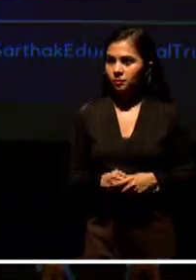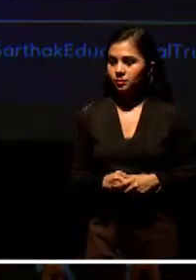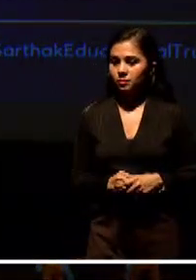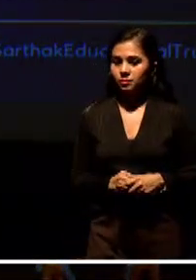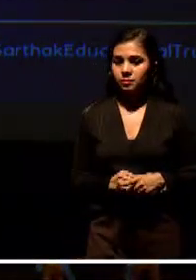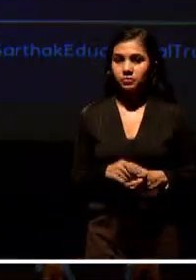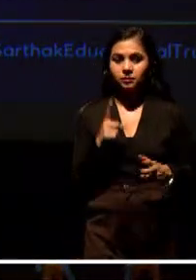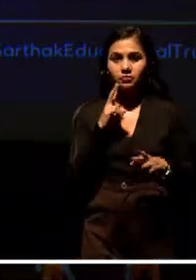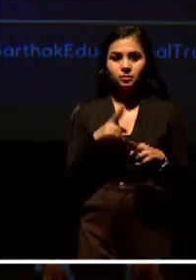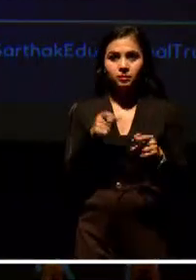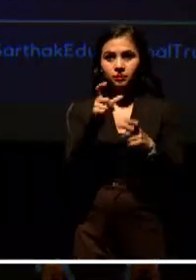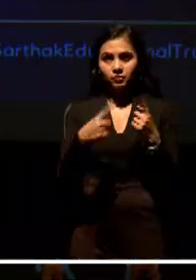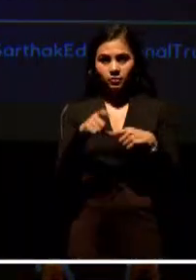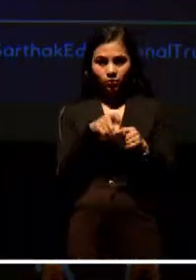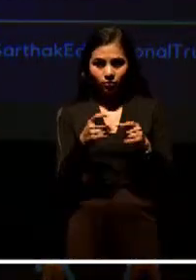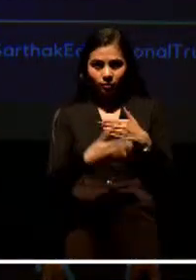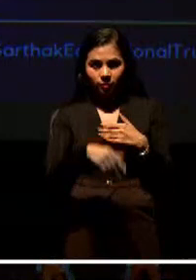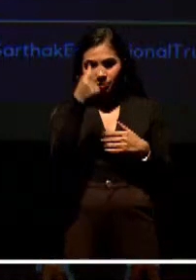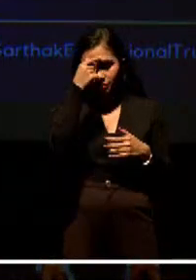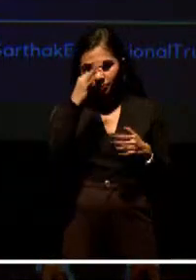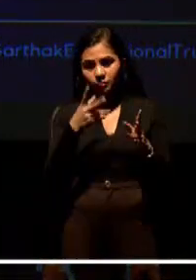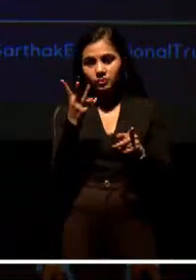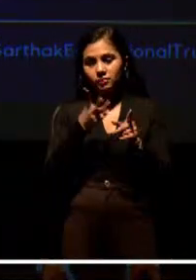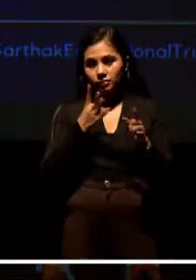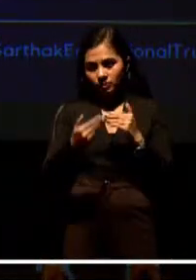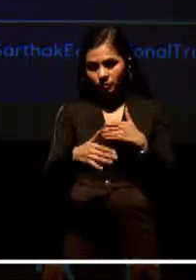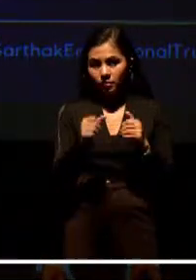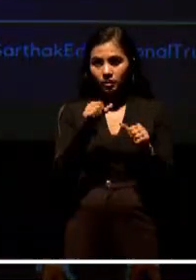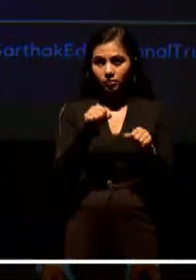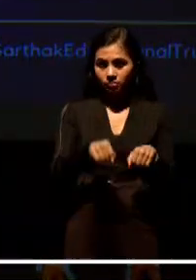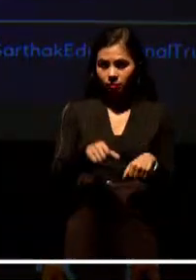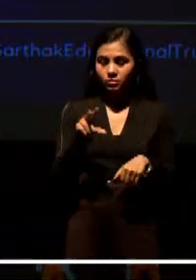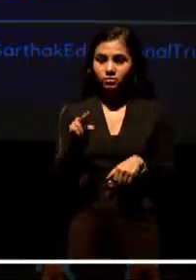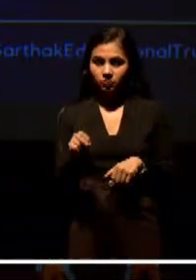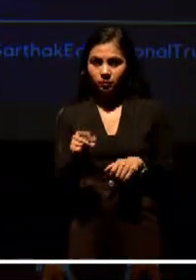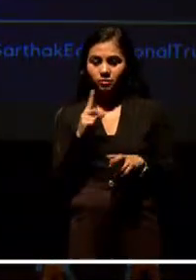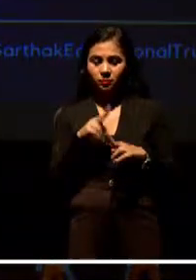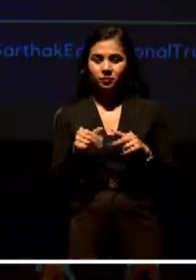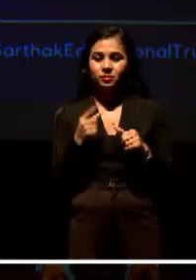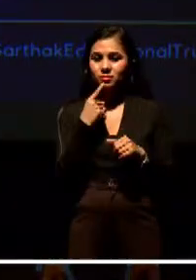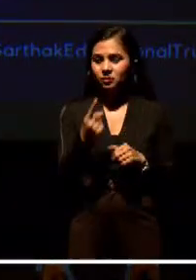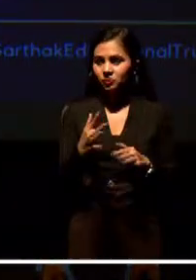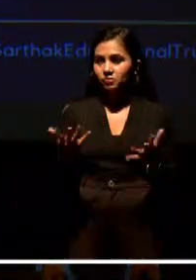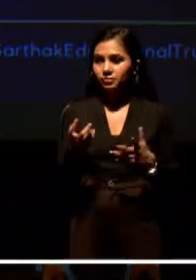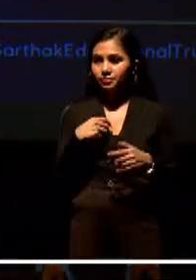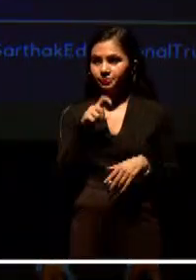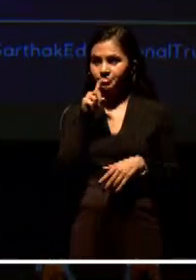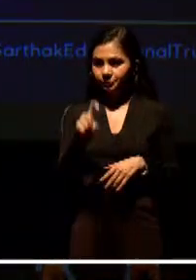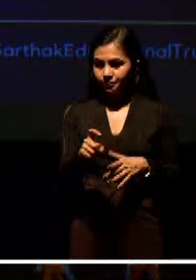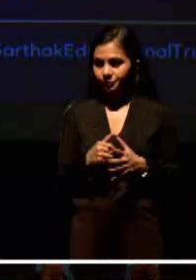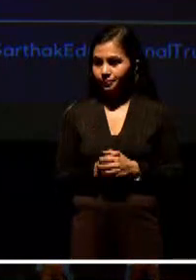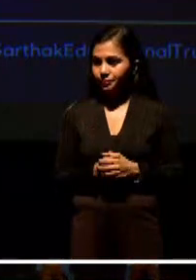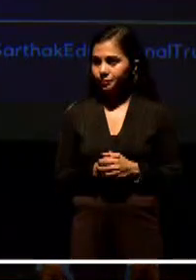is that person going to work on this problem for the next 3 years or not? I'll tell you why I'm asking this question and